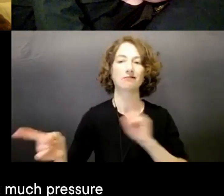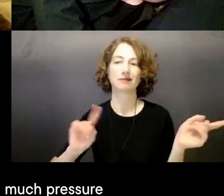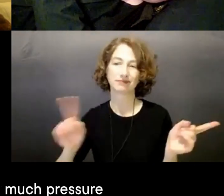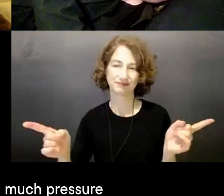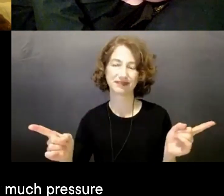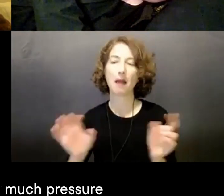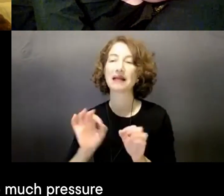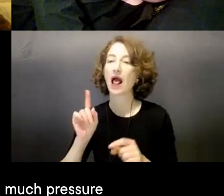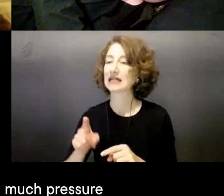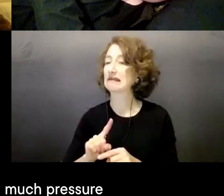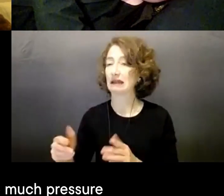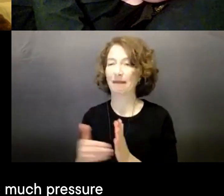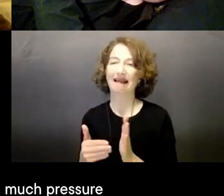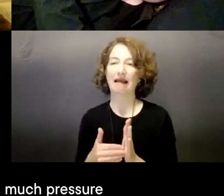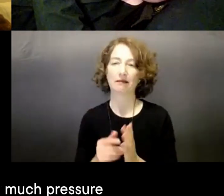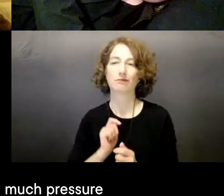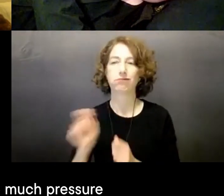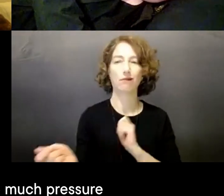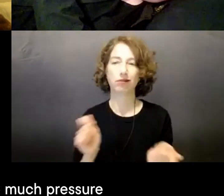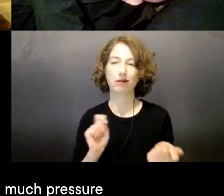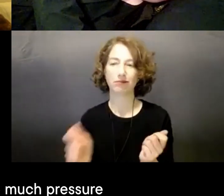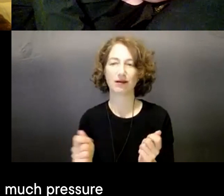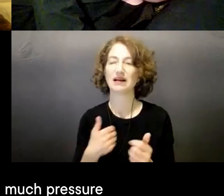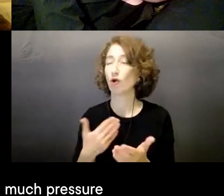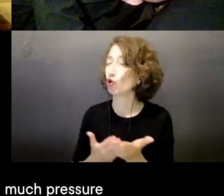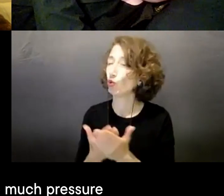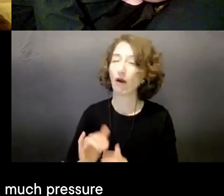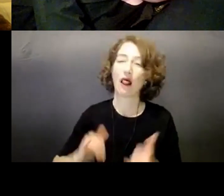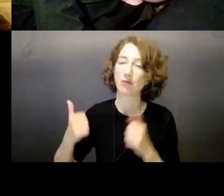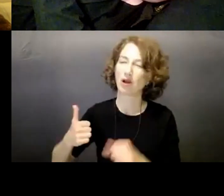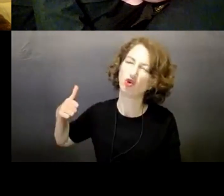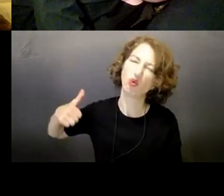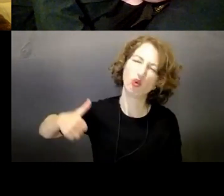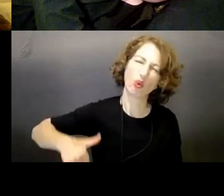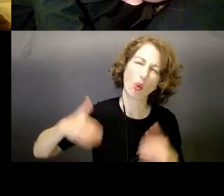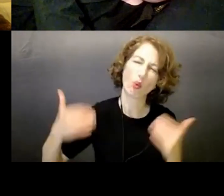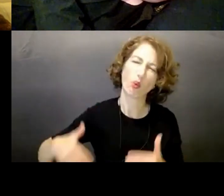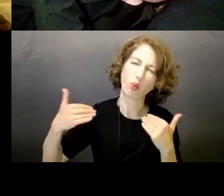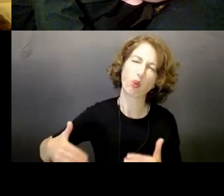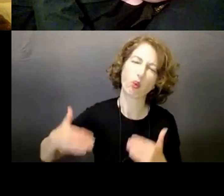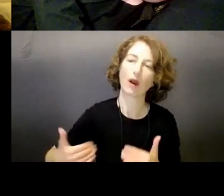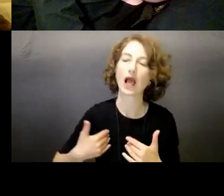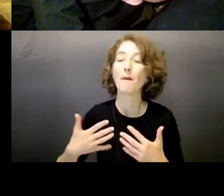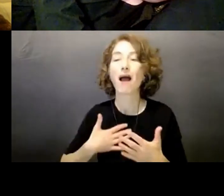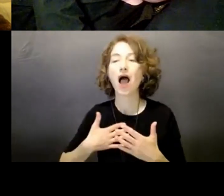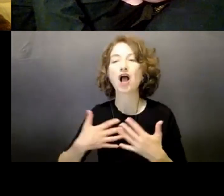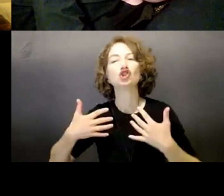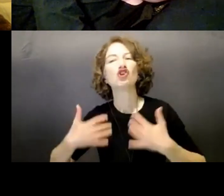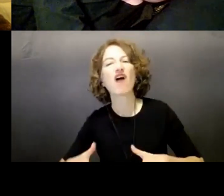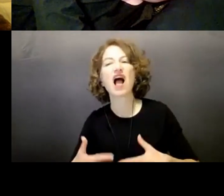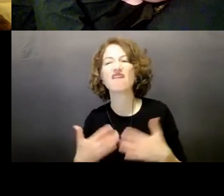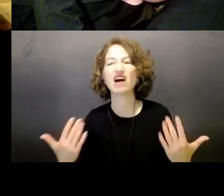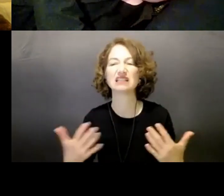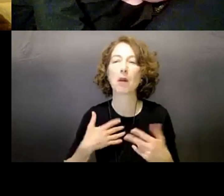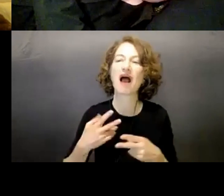Like I've felt so much pressure over my entire life to not show my weakness, or to not show